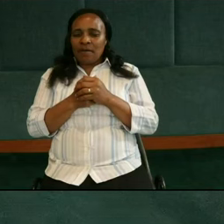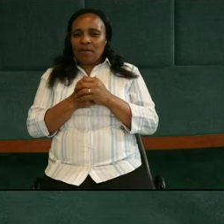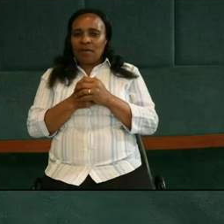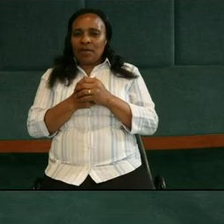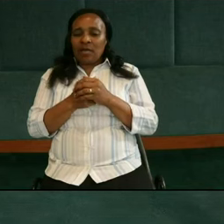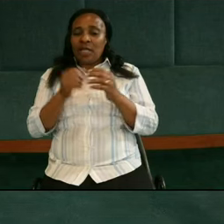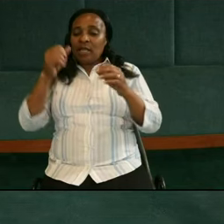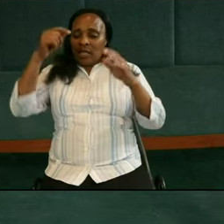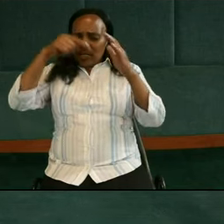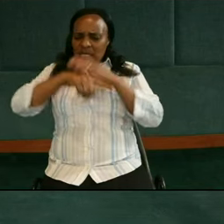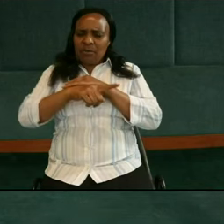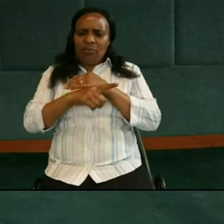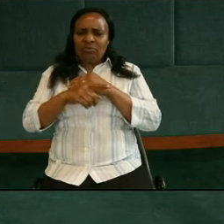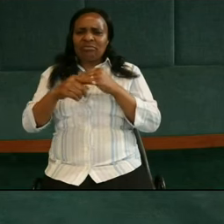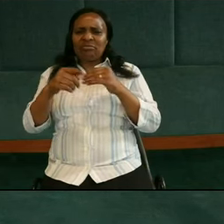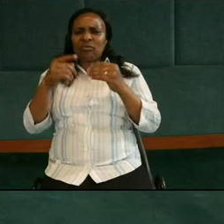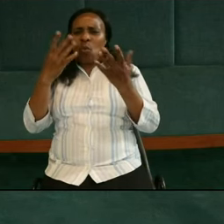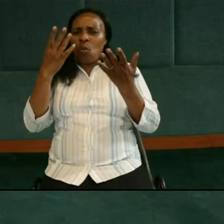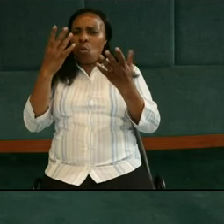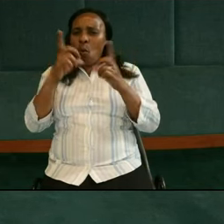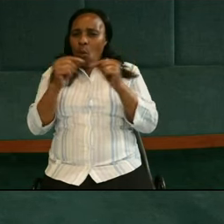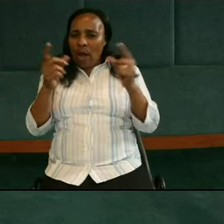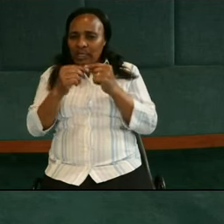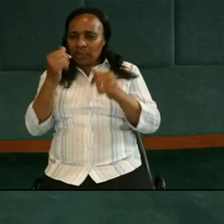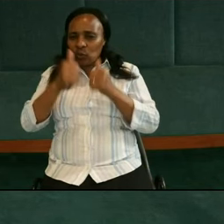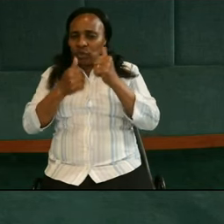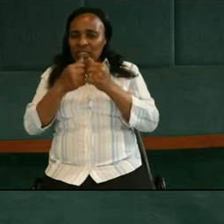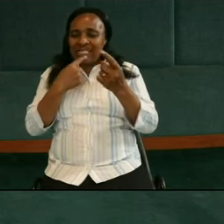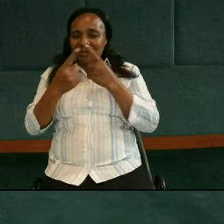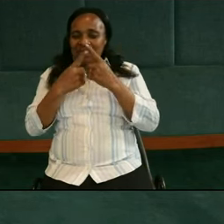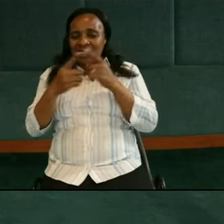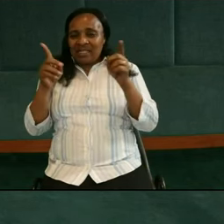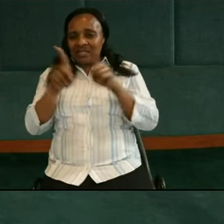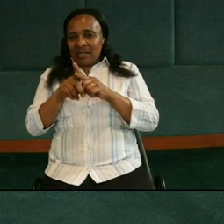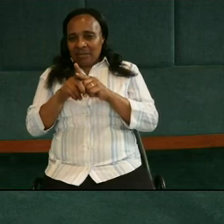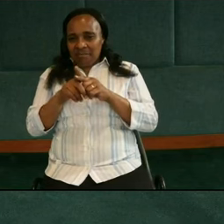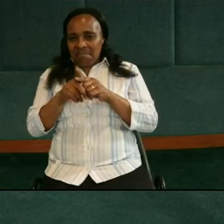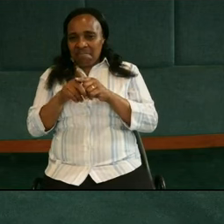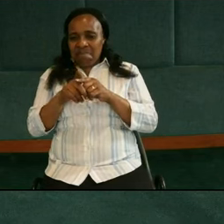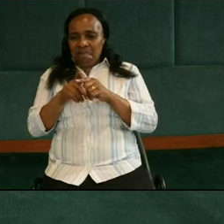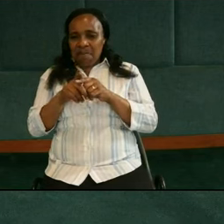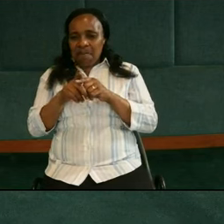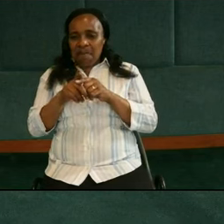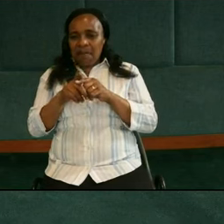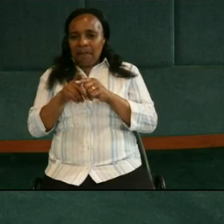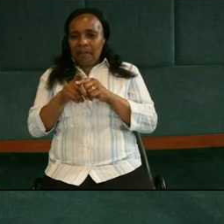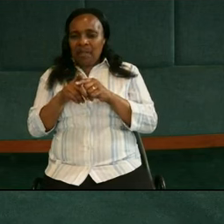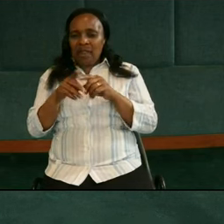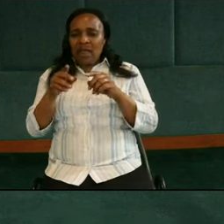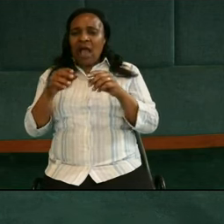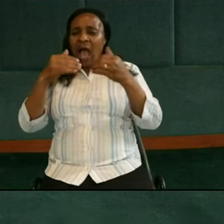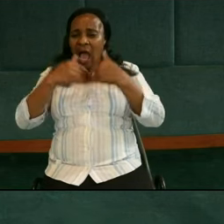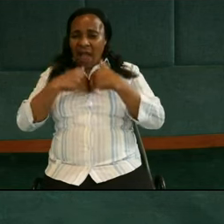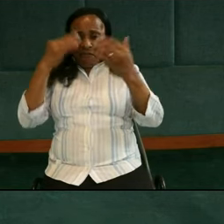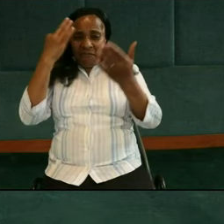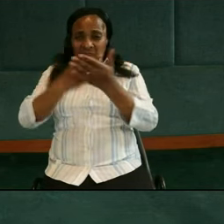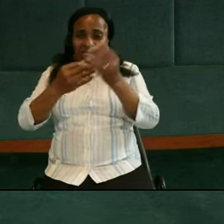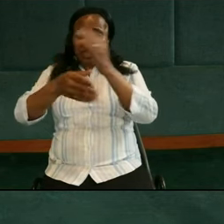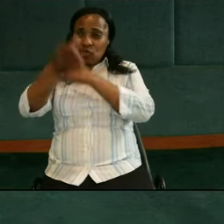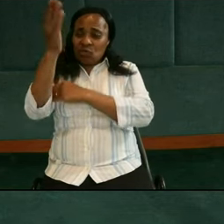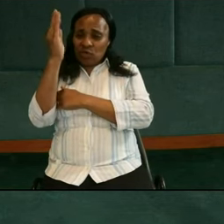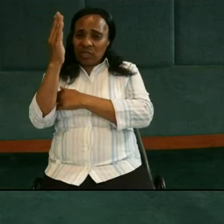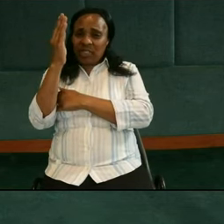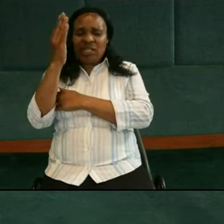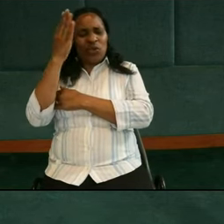So the Father Insight speaks like this. Have faith in God. He